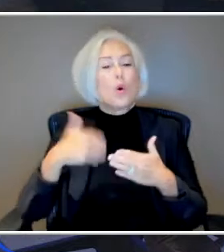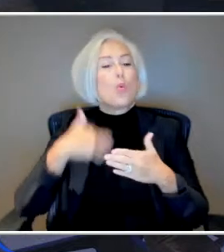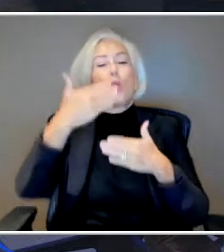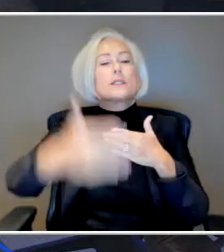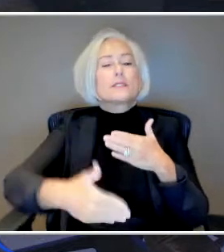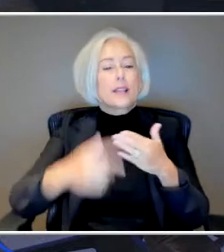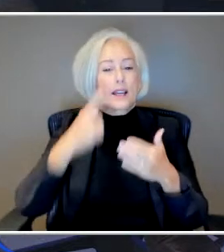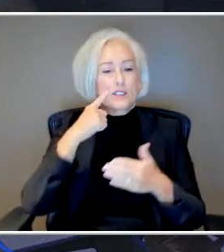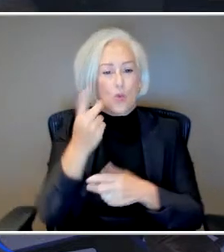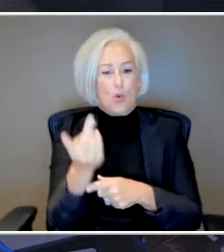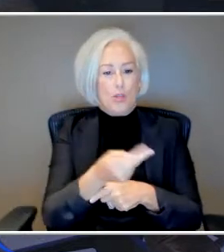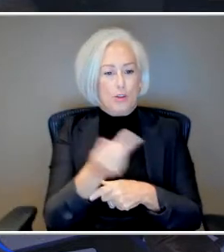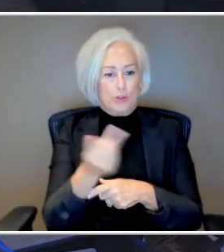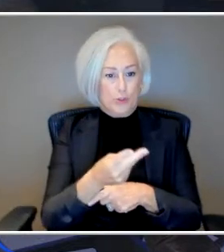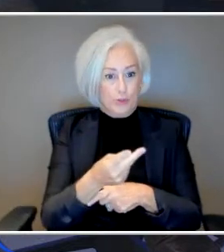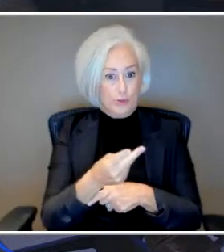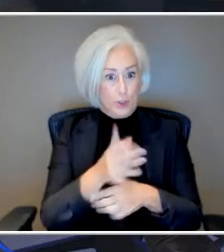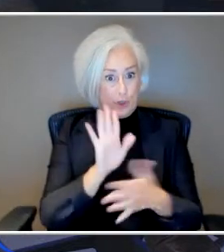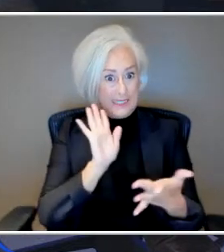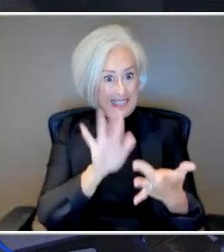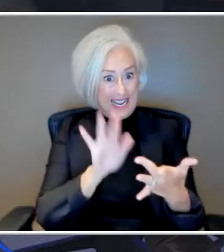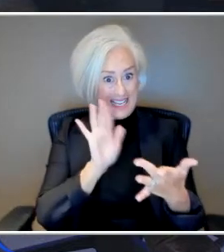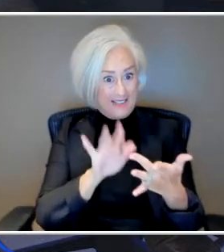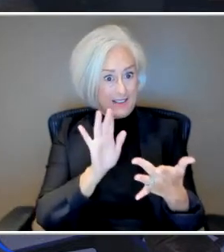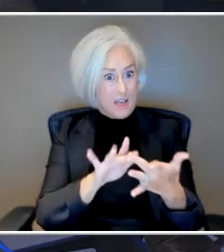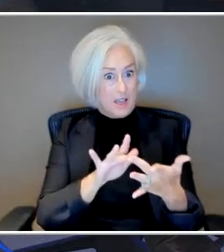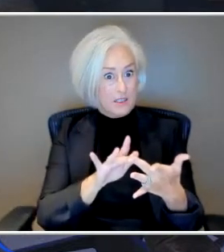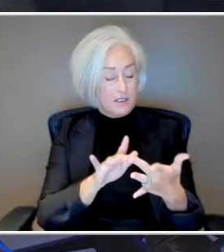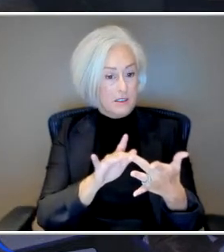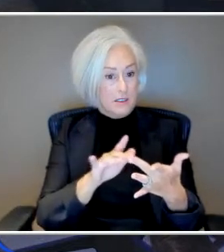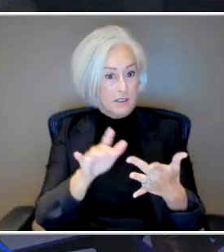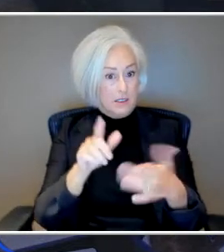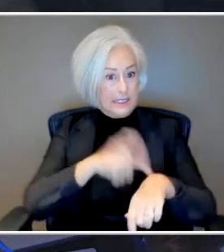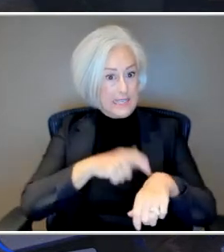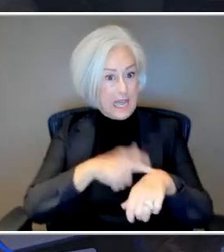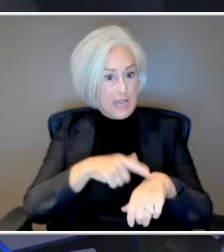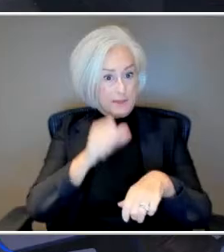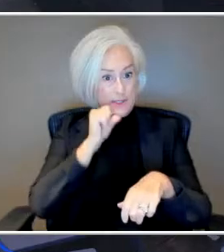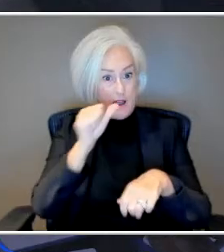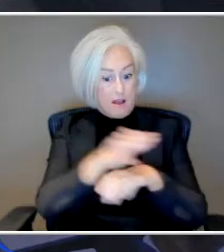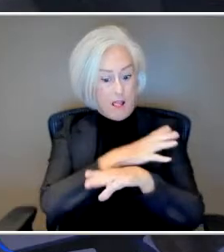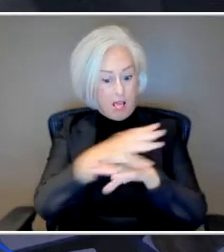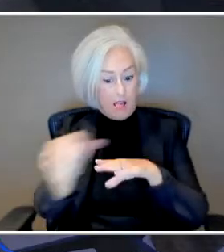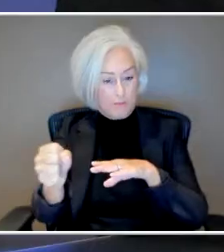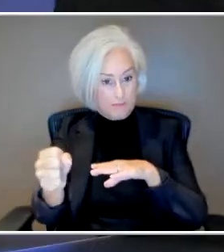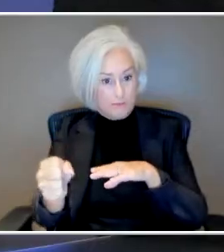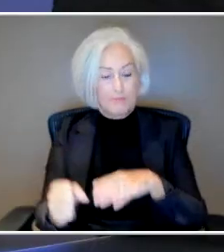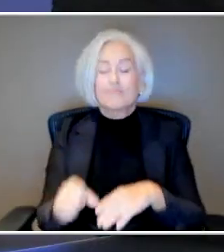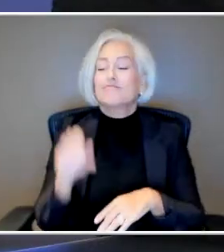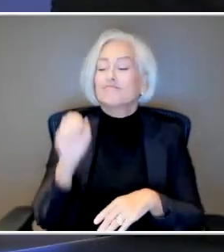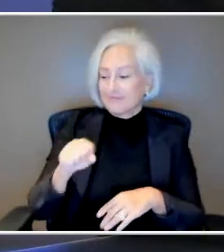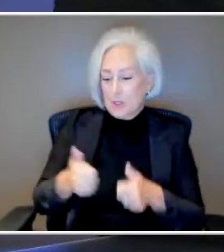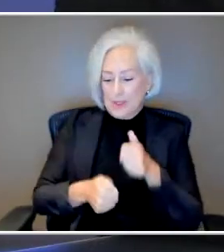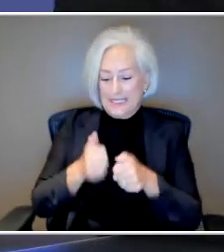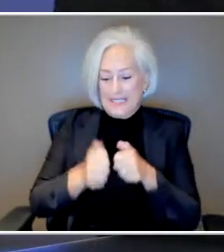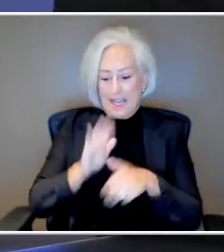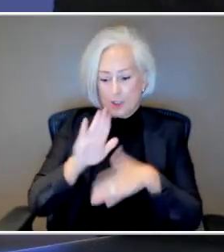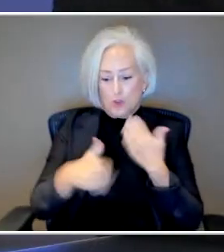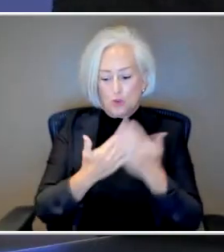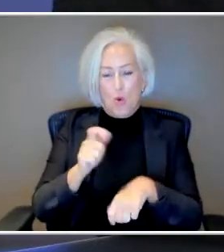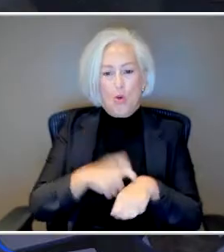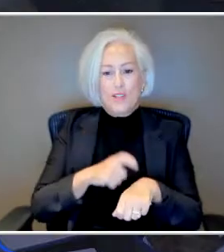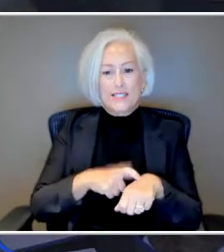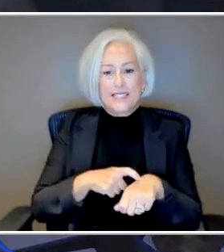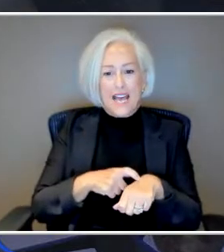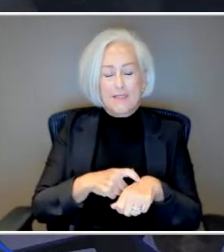Just staying in touch. You guys aren't going to let that much time go by again, huh? Absolutely not. Yeah, we text all the time now, actually. Yeah. I love that. I